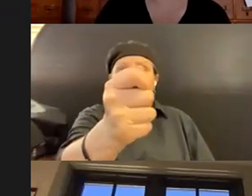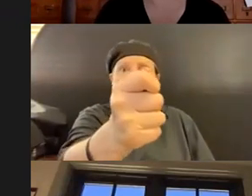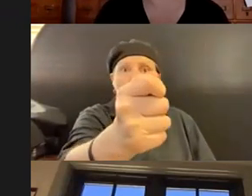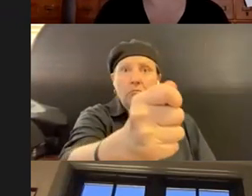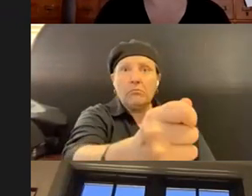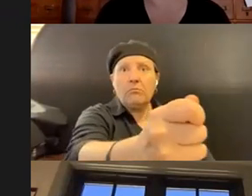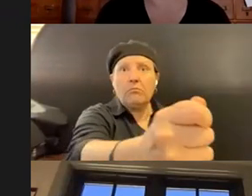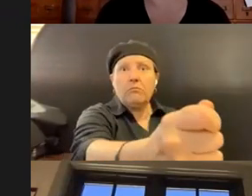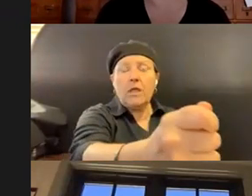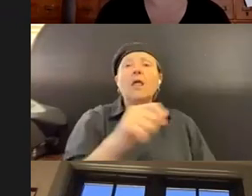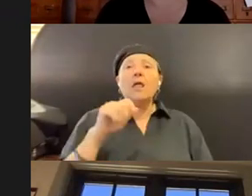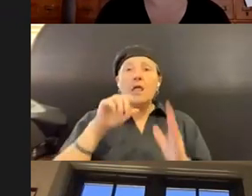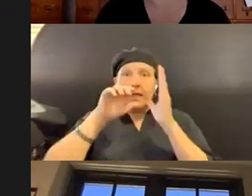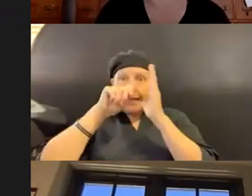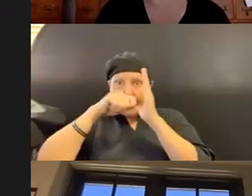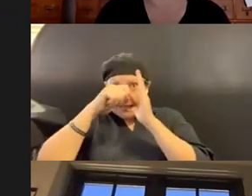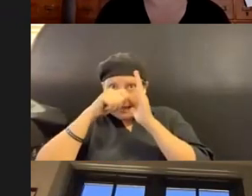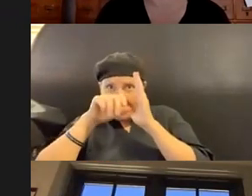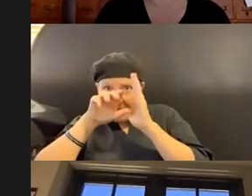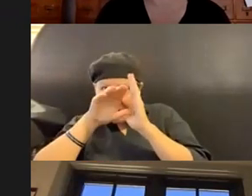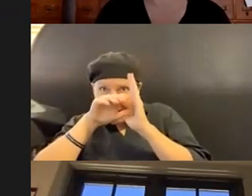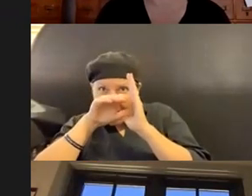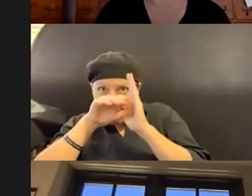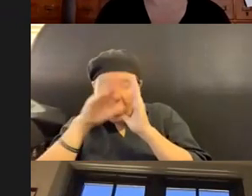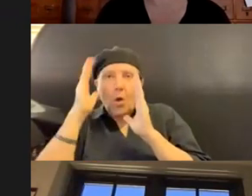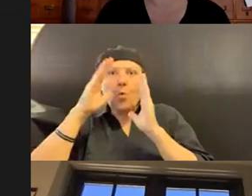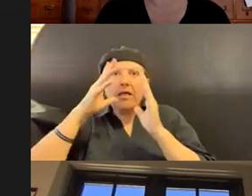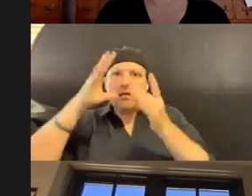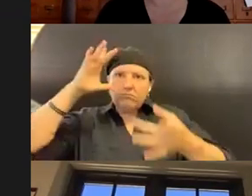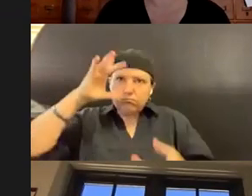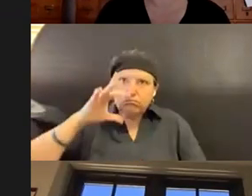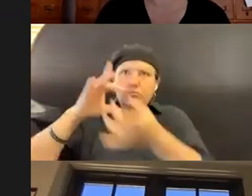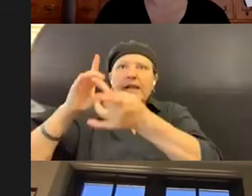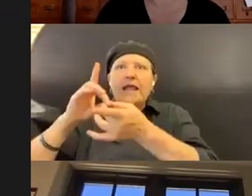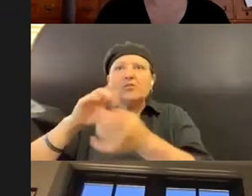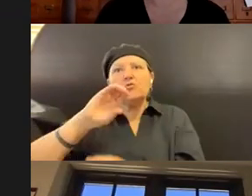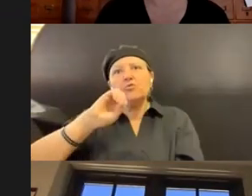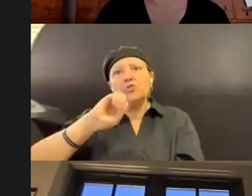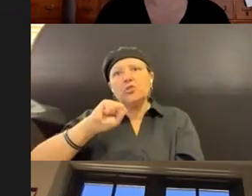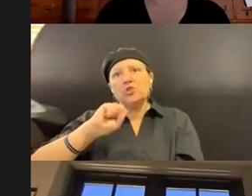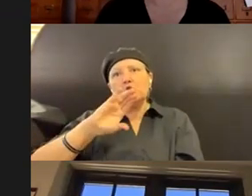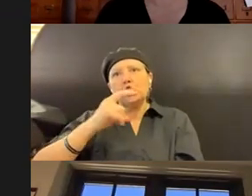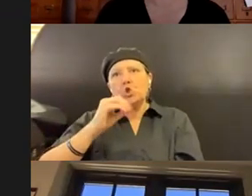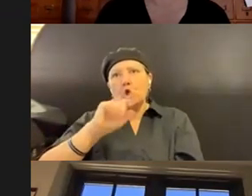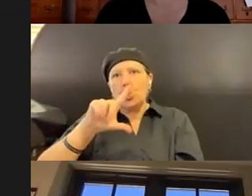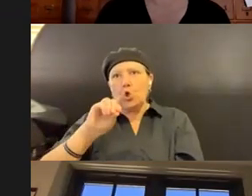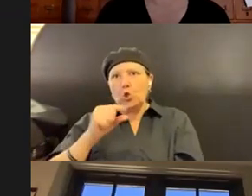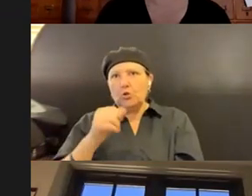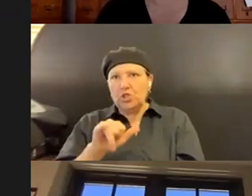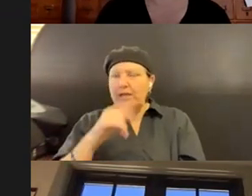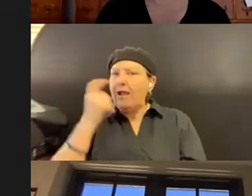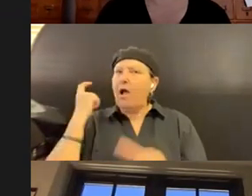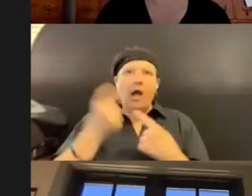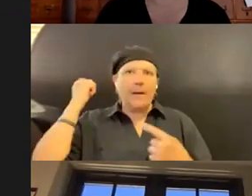the camera of the tablet, and it'll sign you into Schoology automatically. So we'll be providing this especially for our kindergarteners